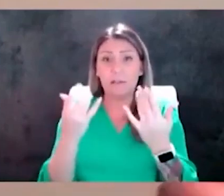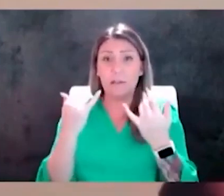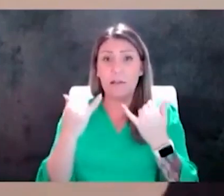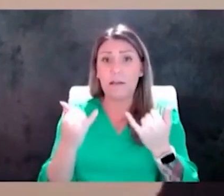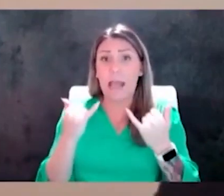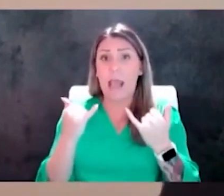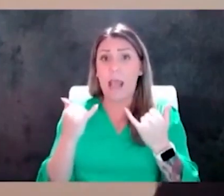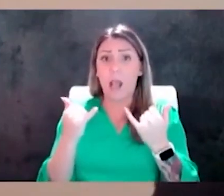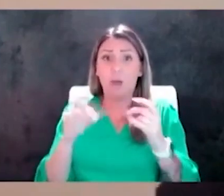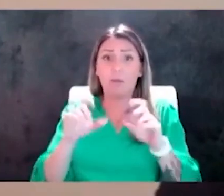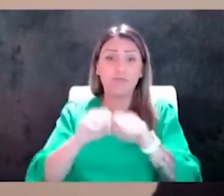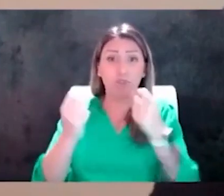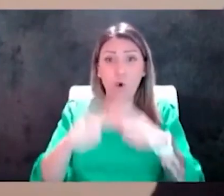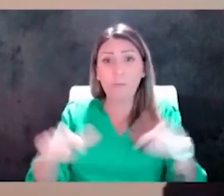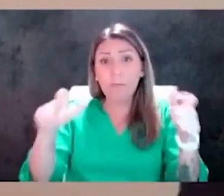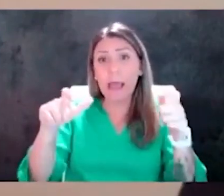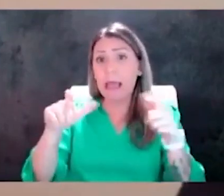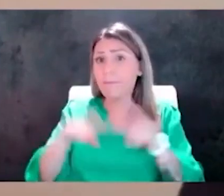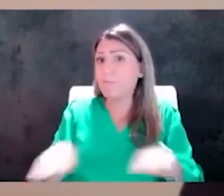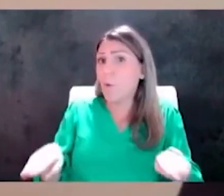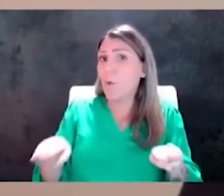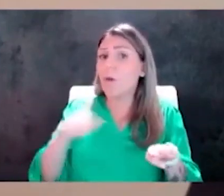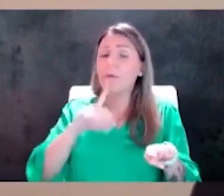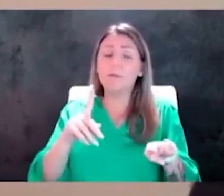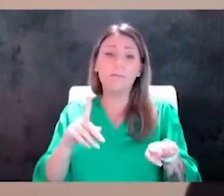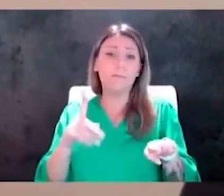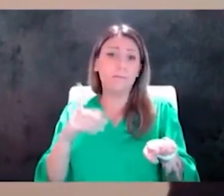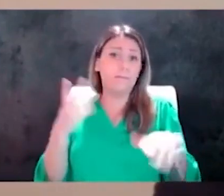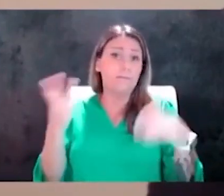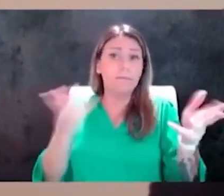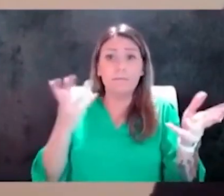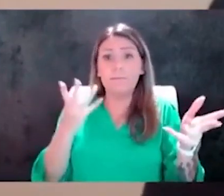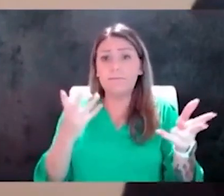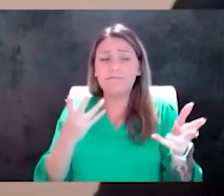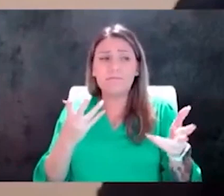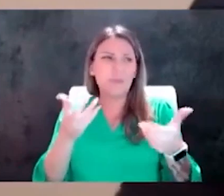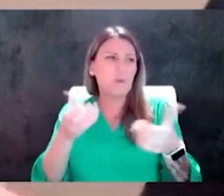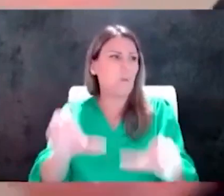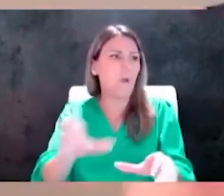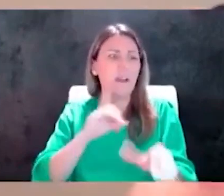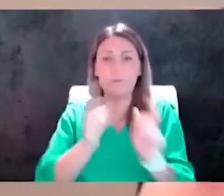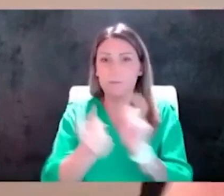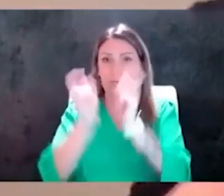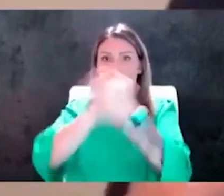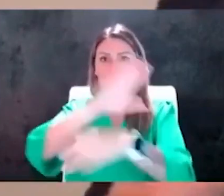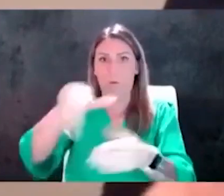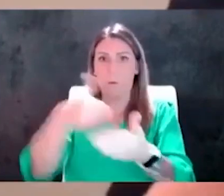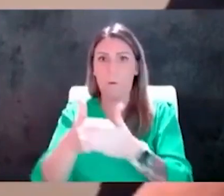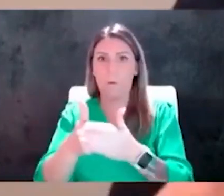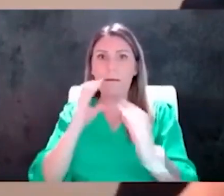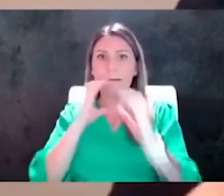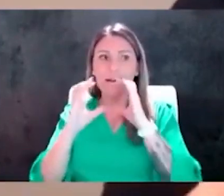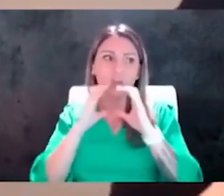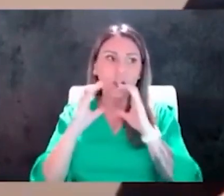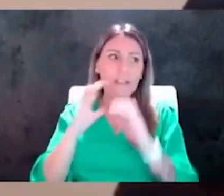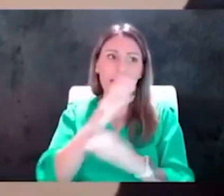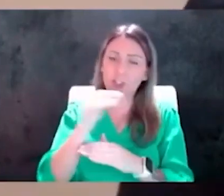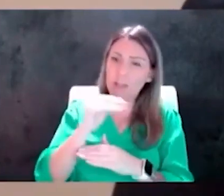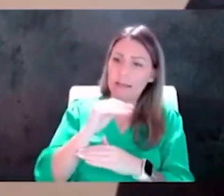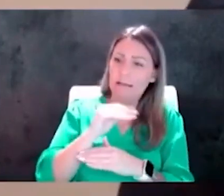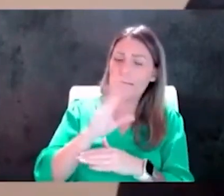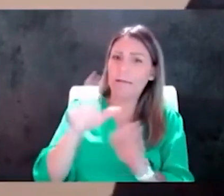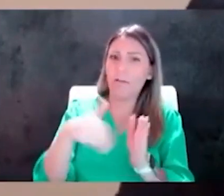the floor. And then I don't want to have to, change the whole conversation and make it about me and all these physical medical